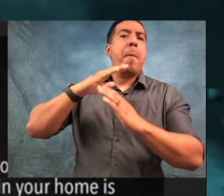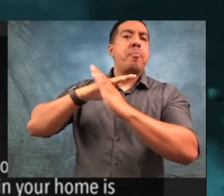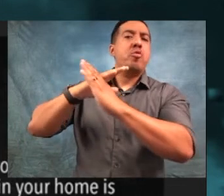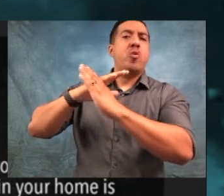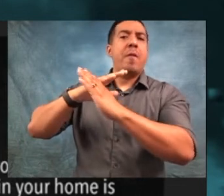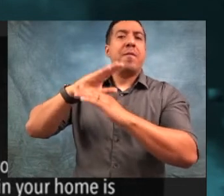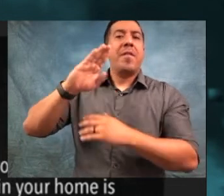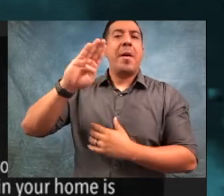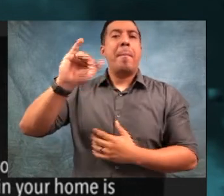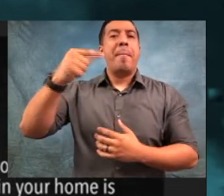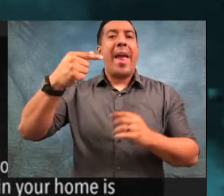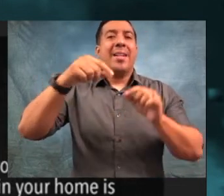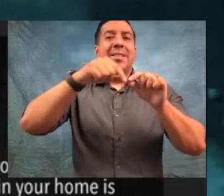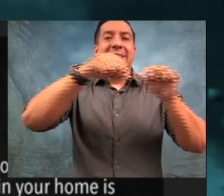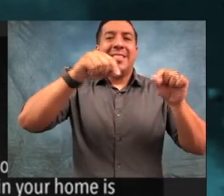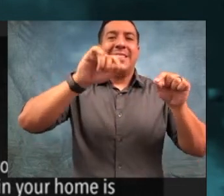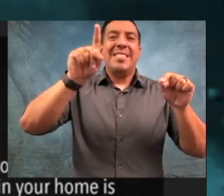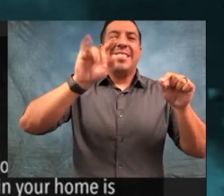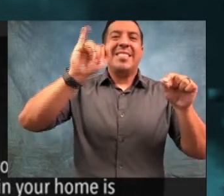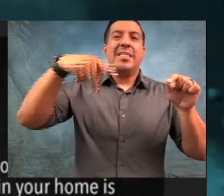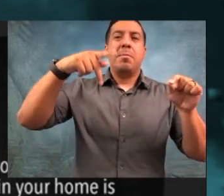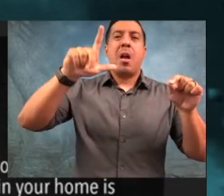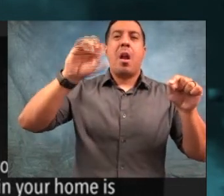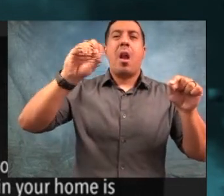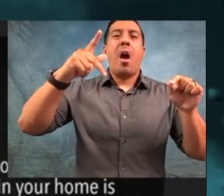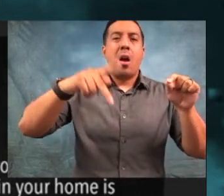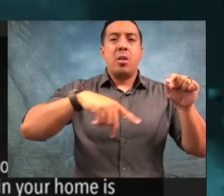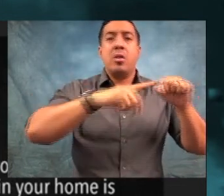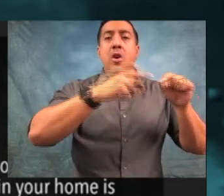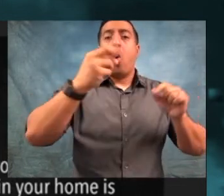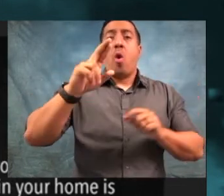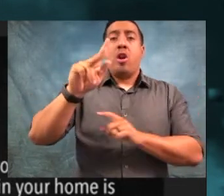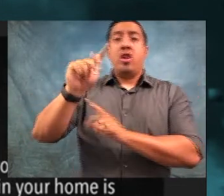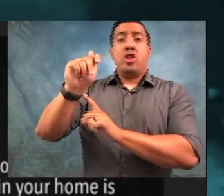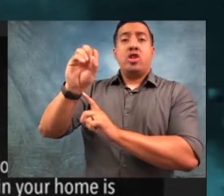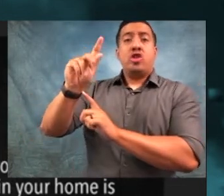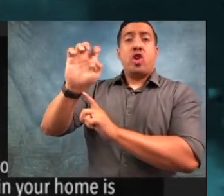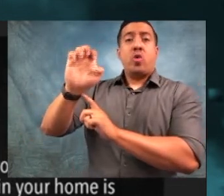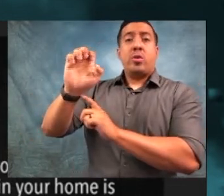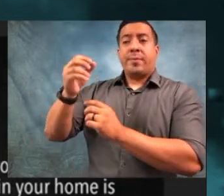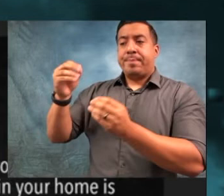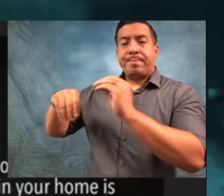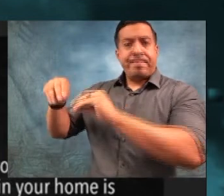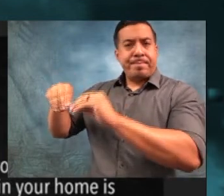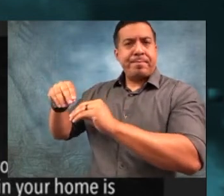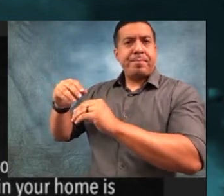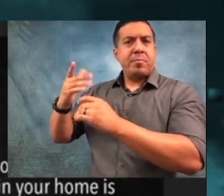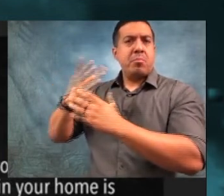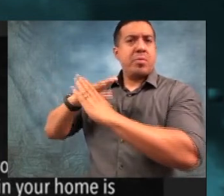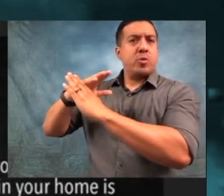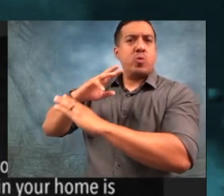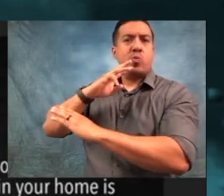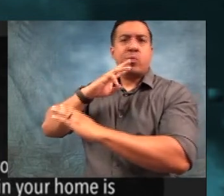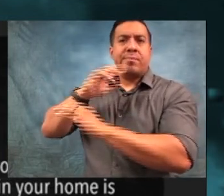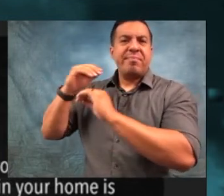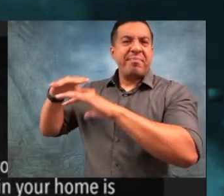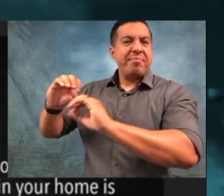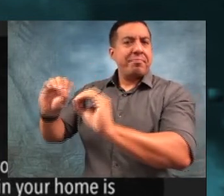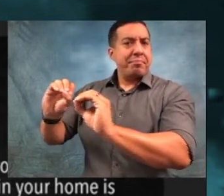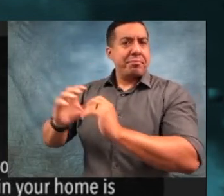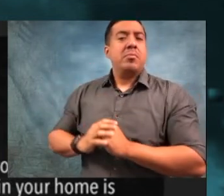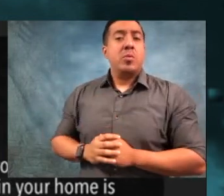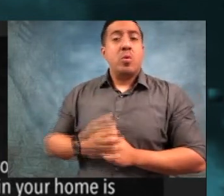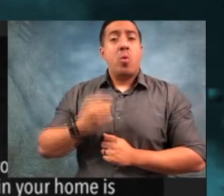waterproof Ziploc bag or perhaps a tote, just to protect it from getting wet in certain